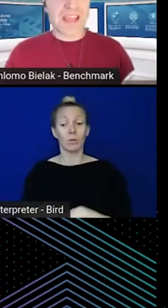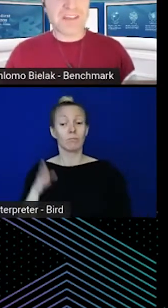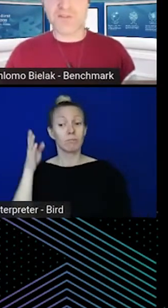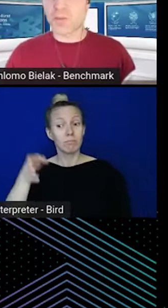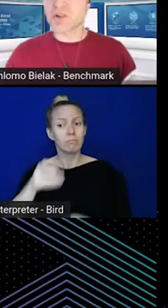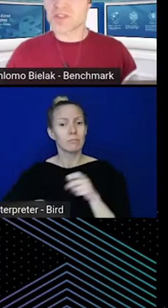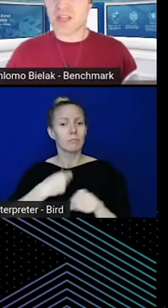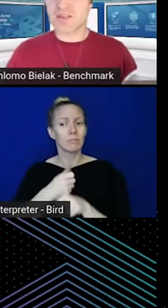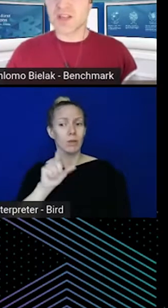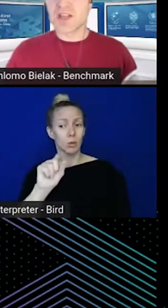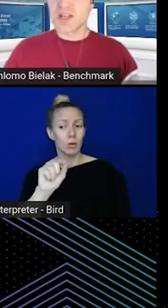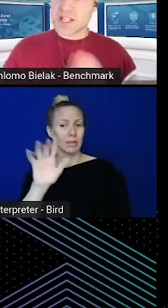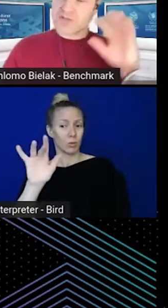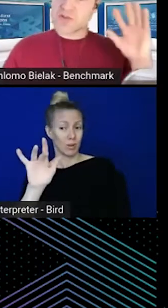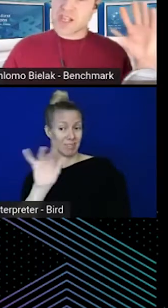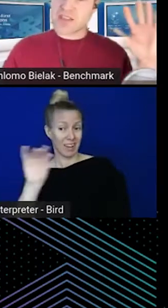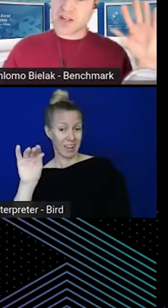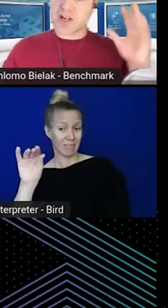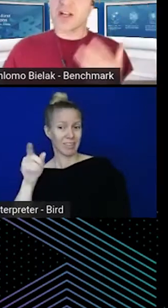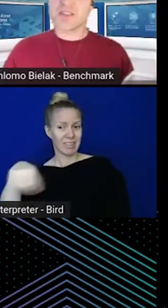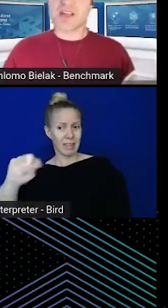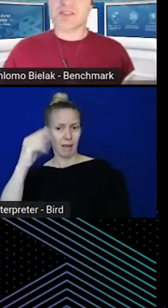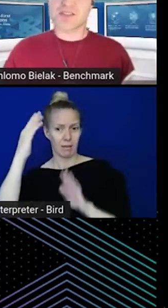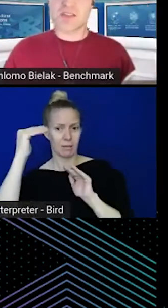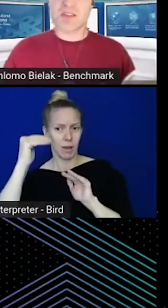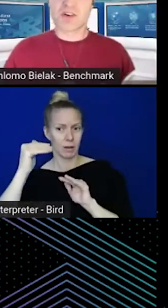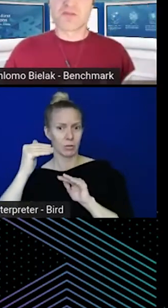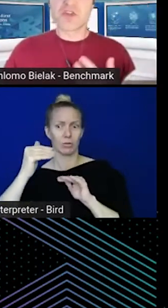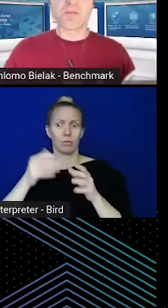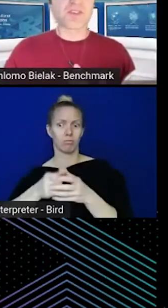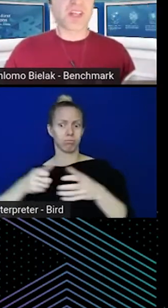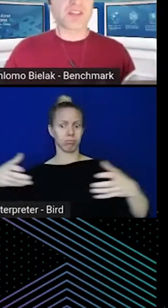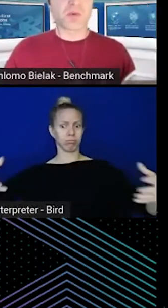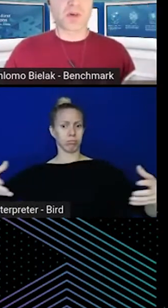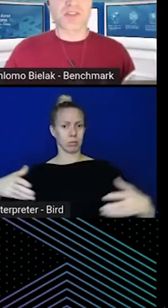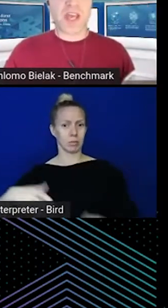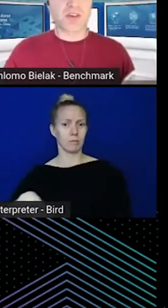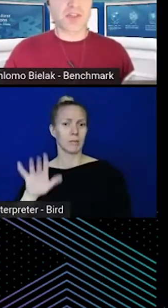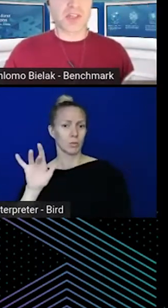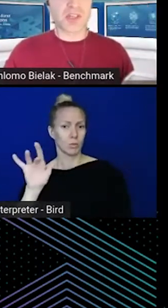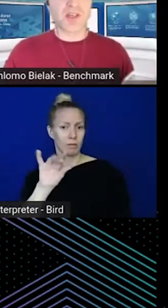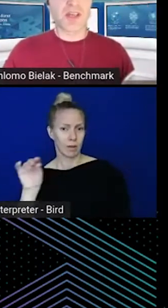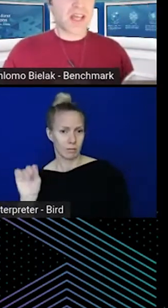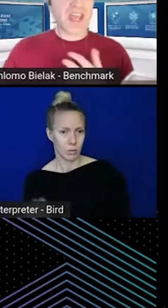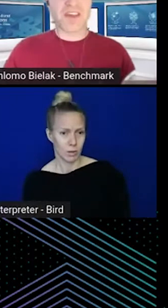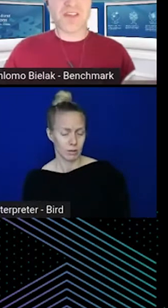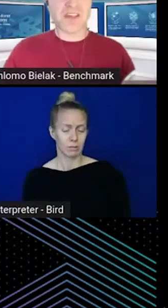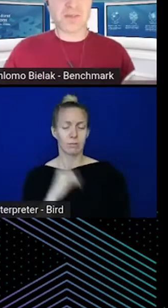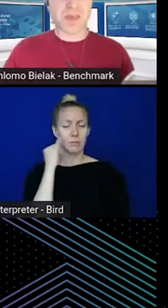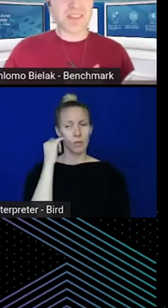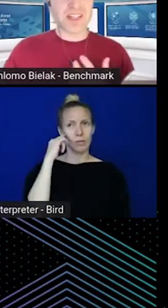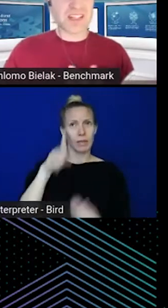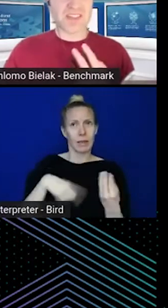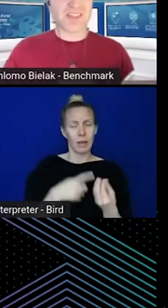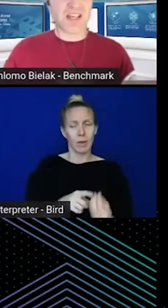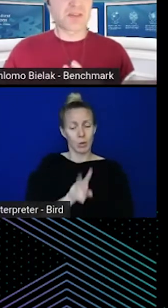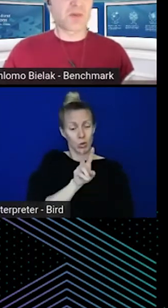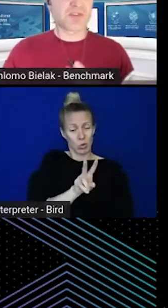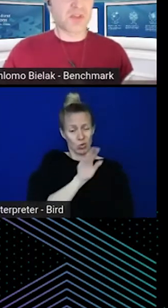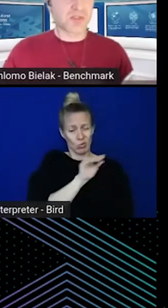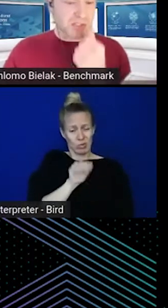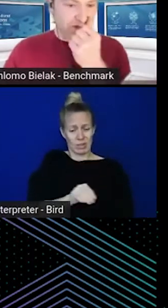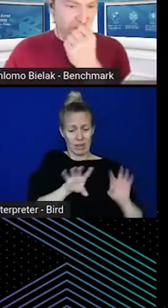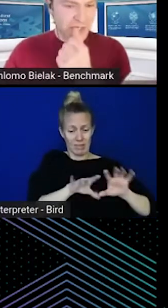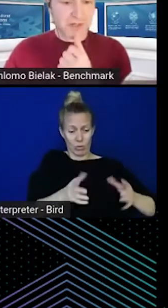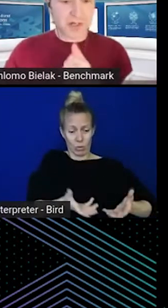by 84%. Now, if you take the context of 2% of the world's energy and heavy, basically the second